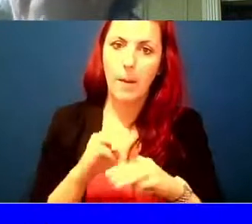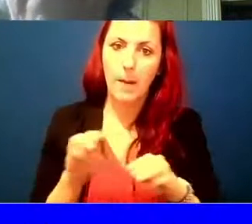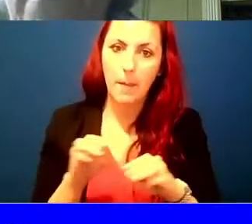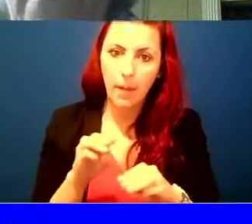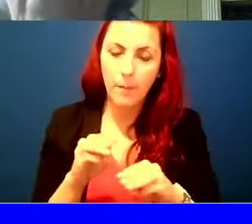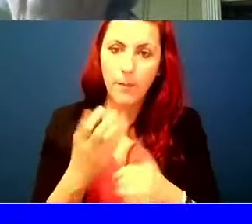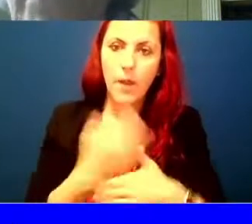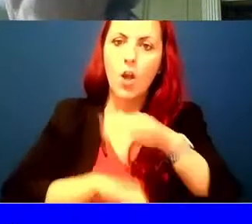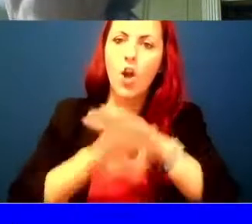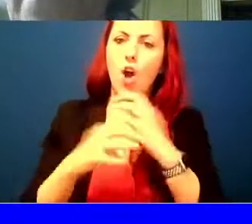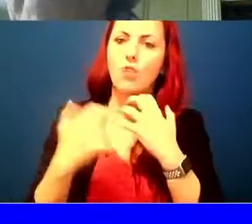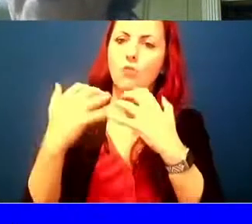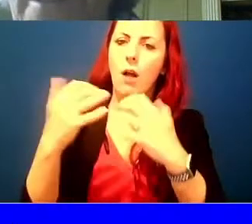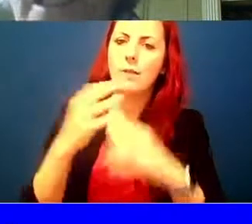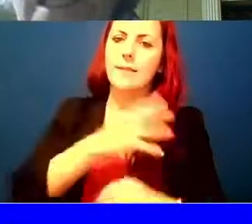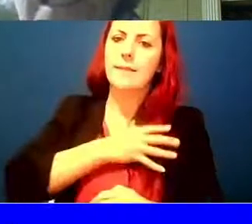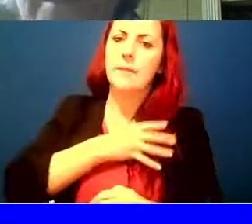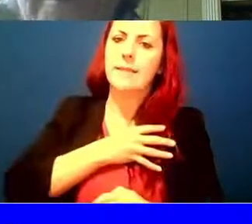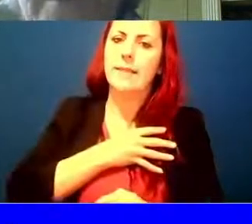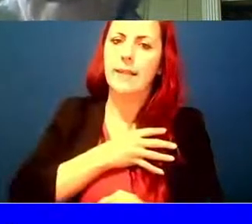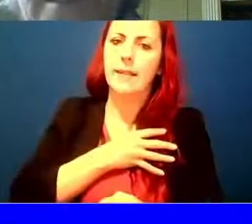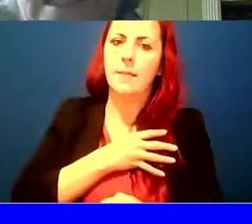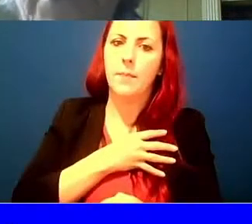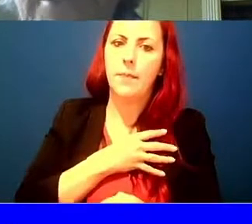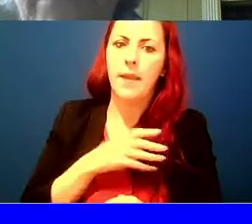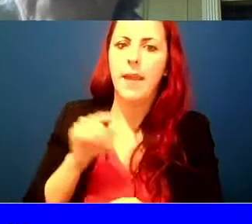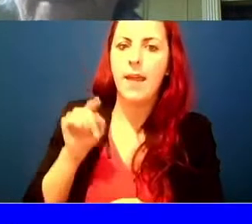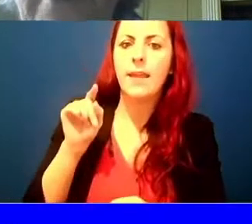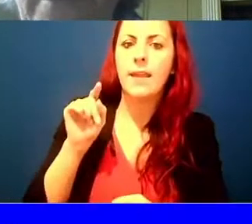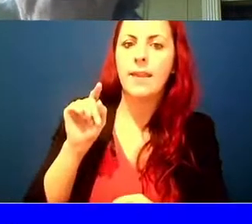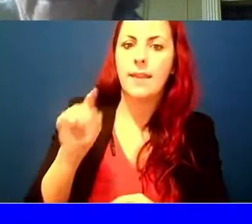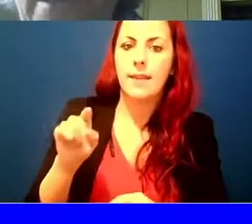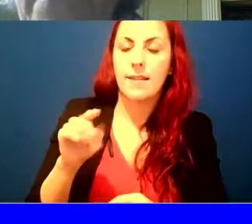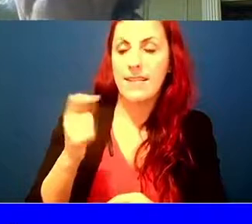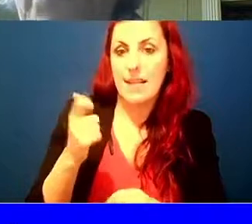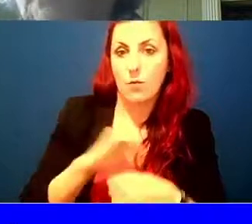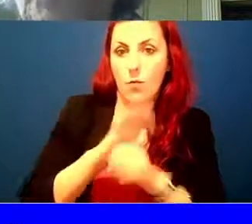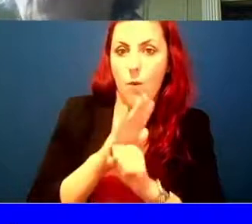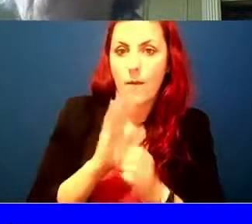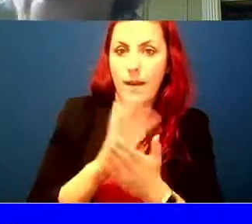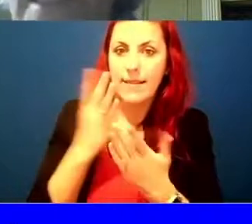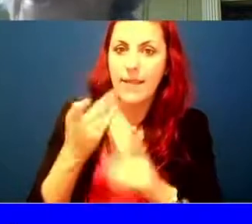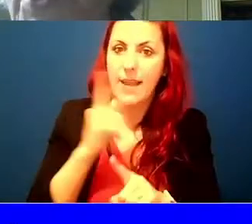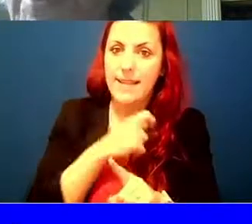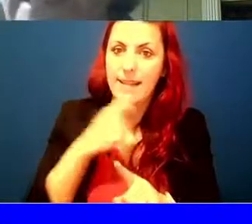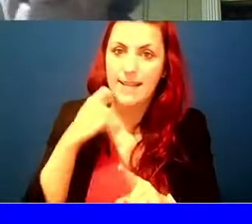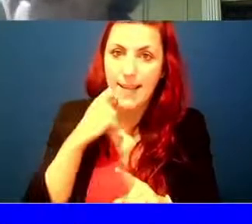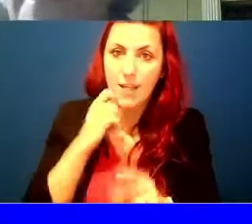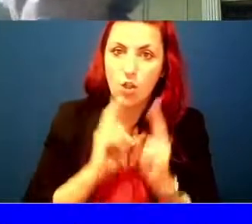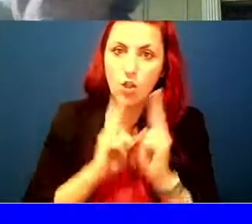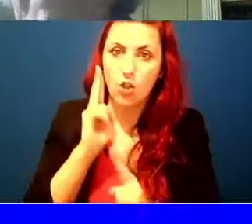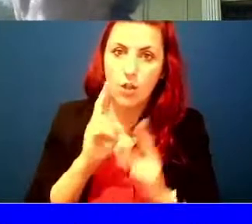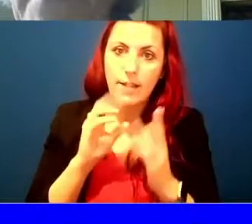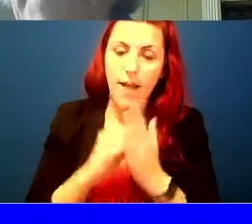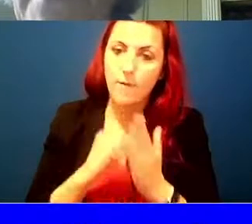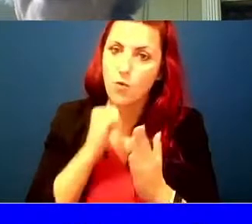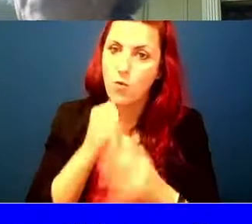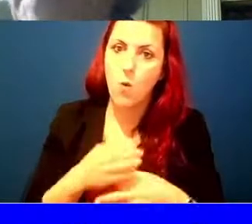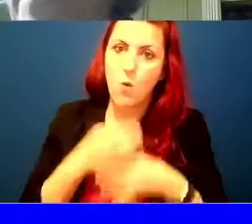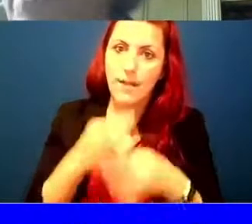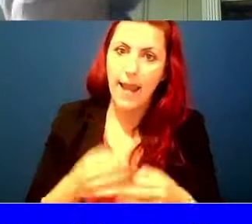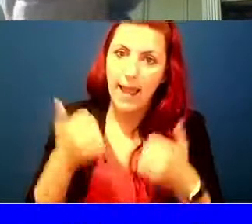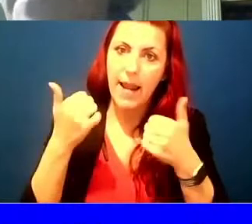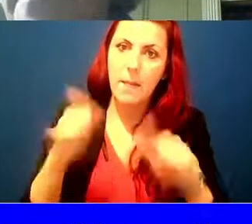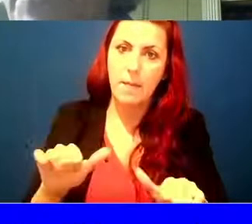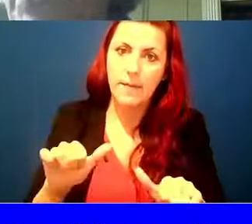the COVID-19 Committee, did actually recommend that there should be no unnecessary delay in implementing